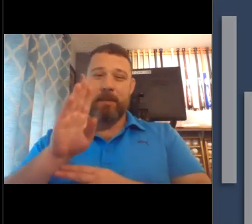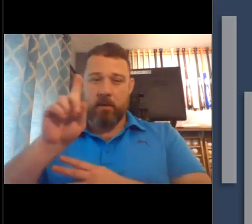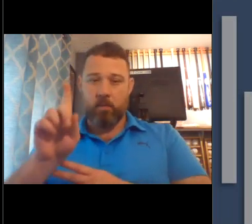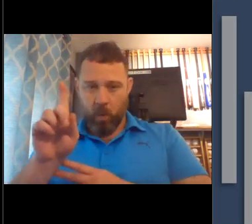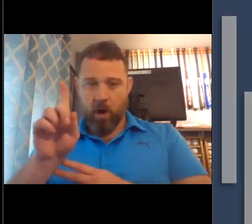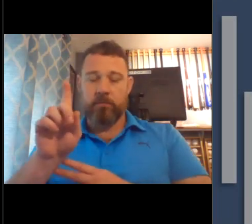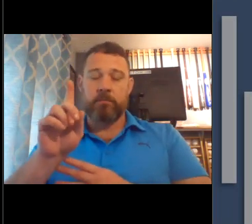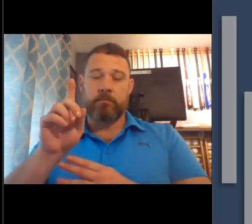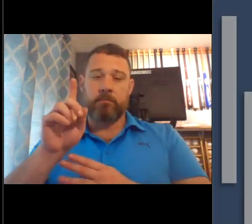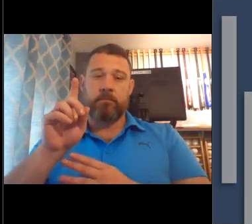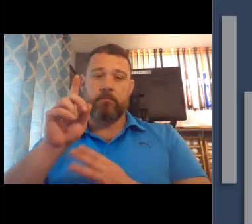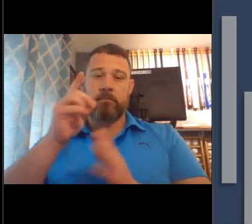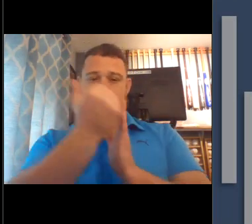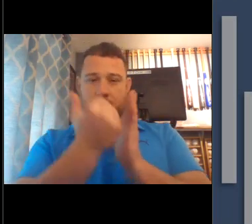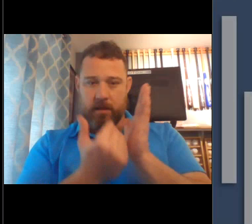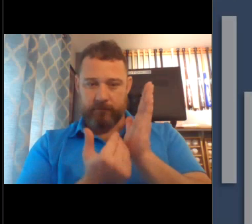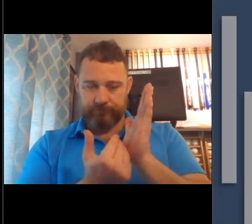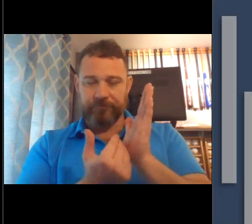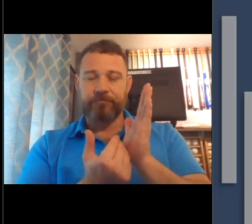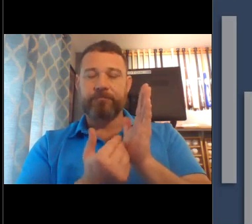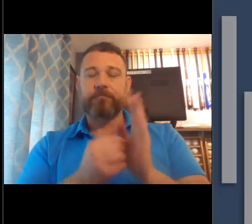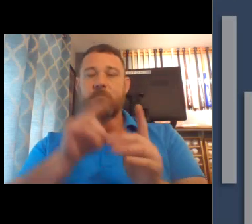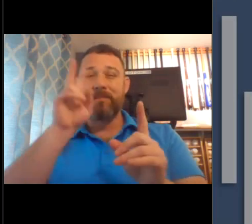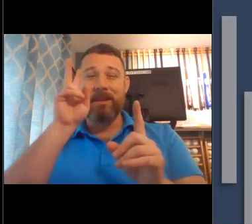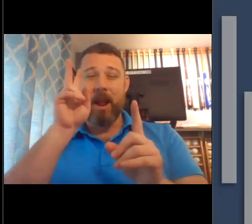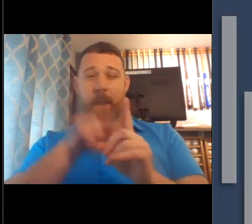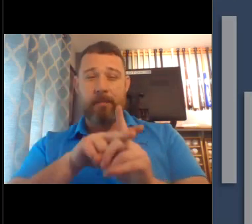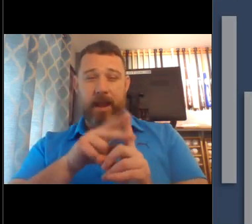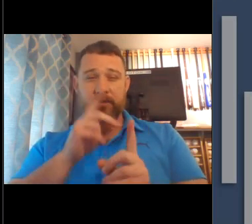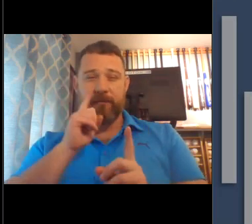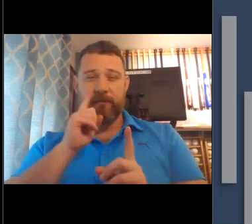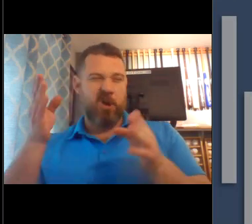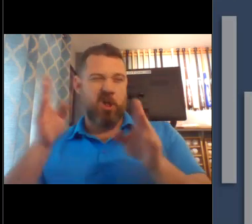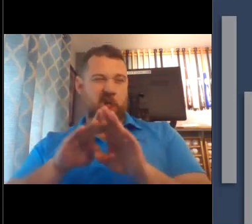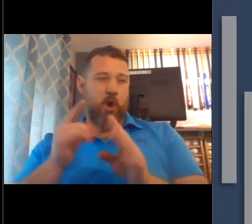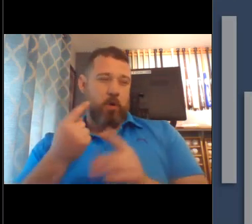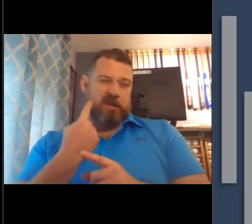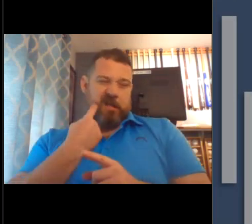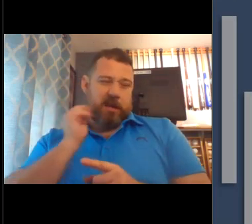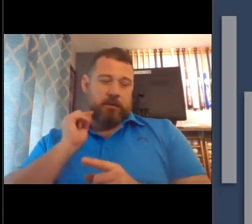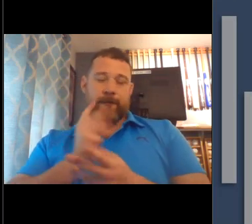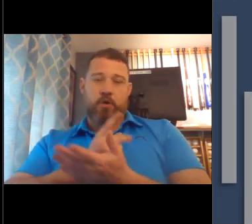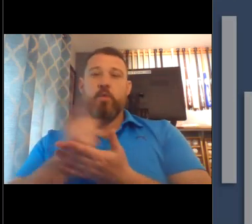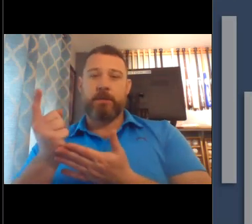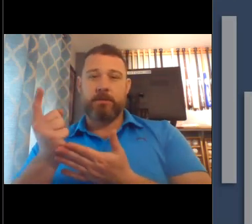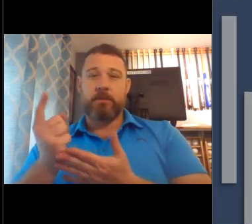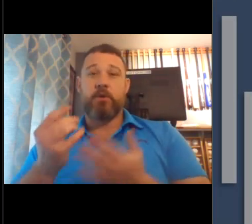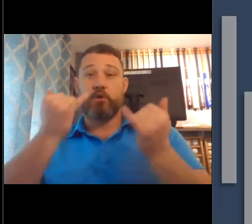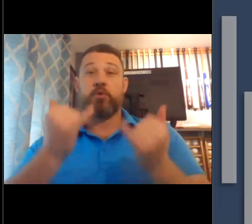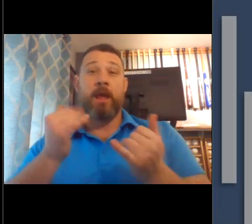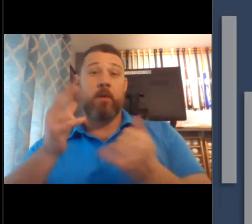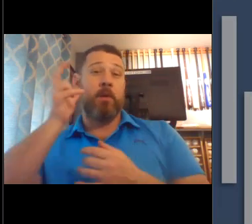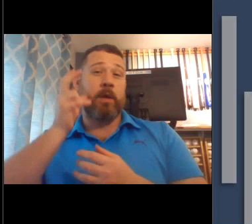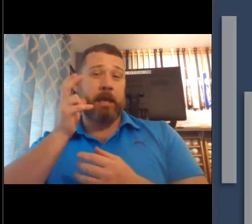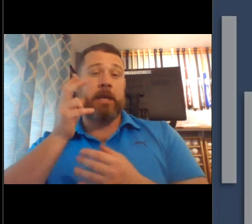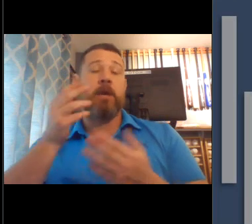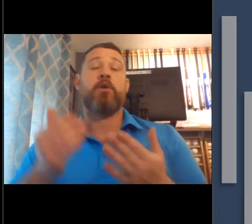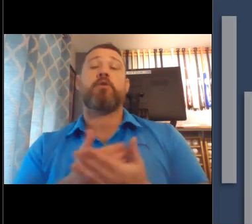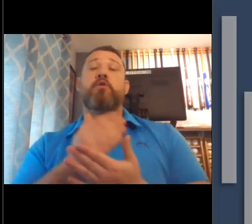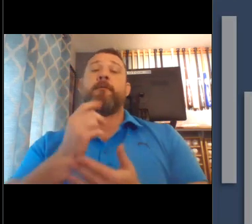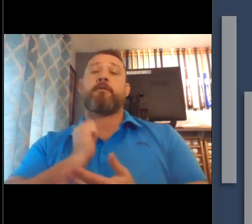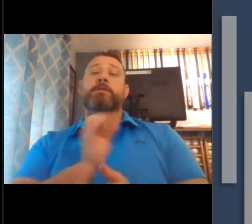guidelines. The application windows for those programs closed in the last few weeks. Today, we'll hear an update from staff on the applications that we've